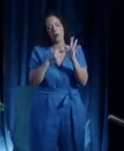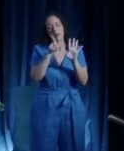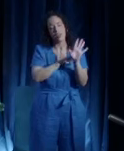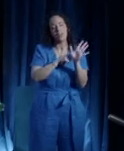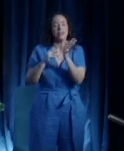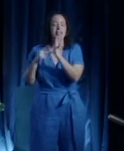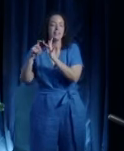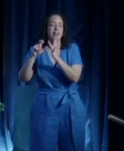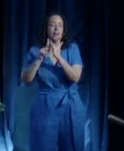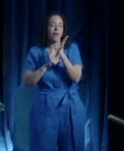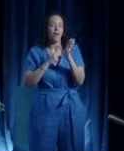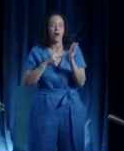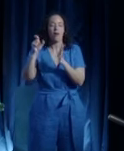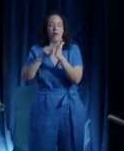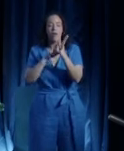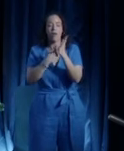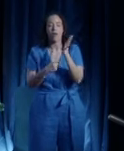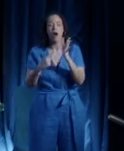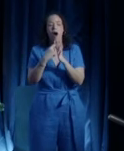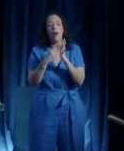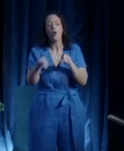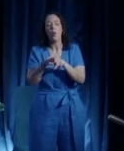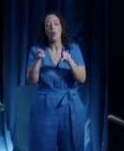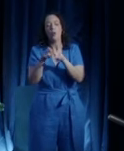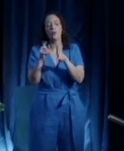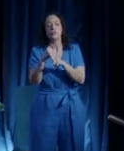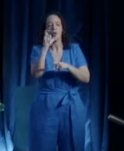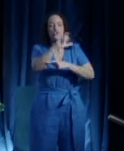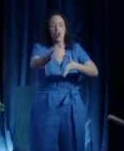Ophelia Field, and some ne'er-do-well called Charlie Higson.